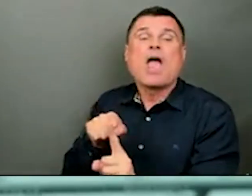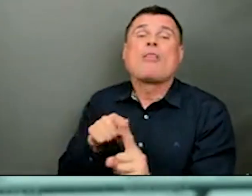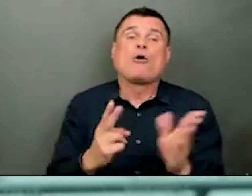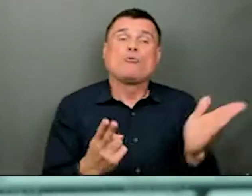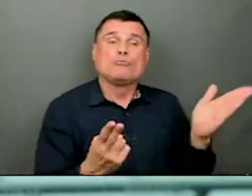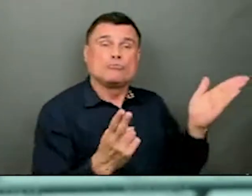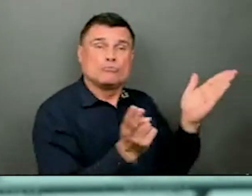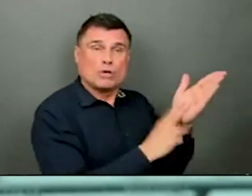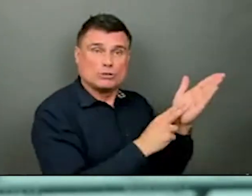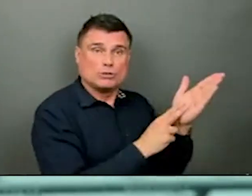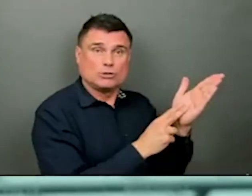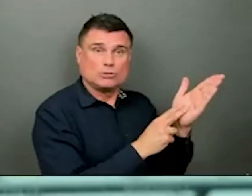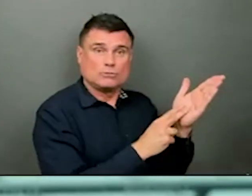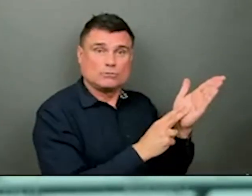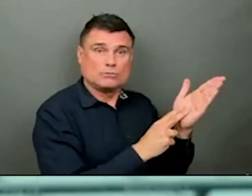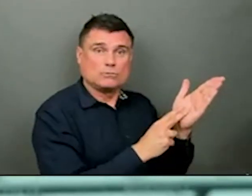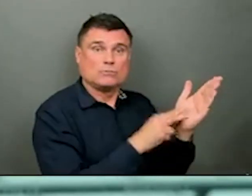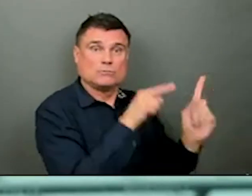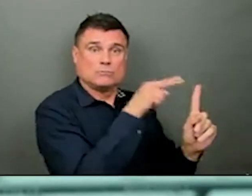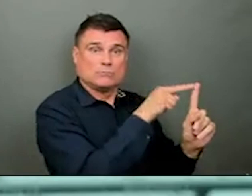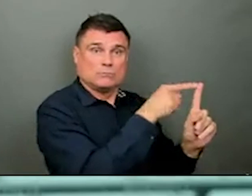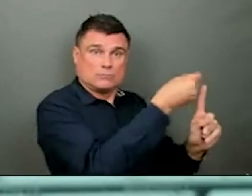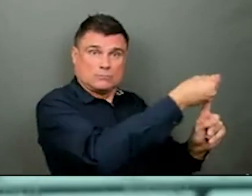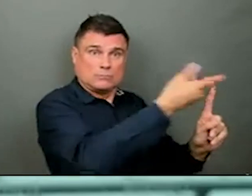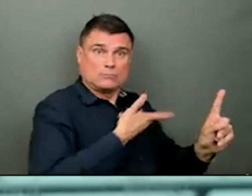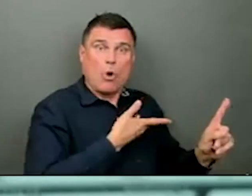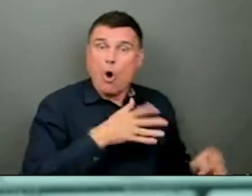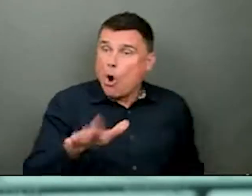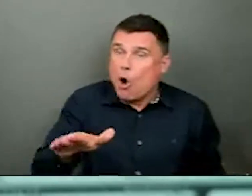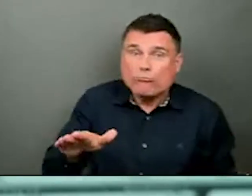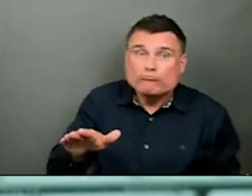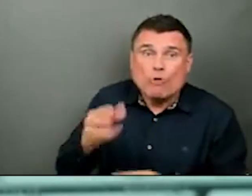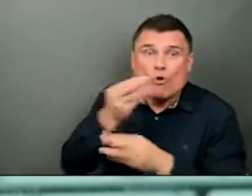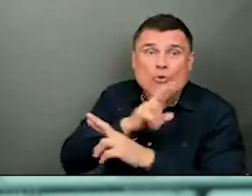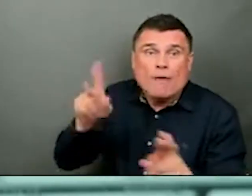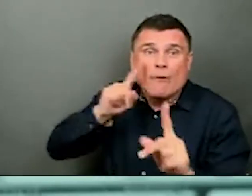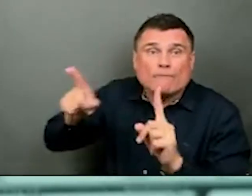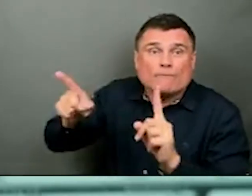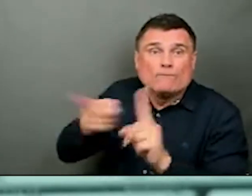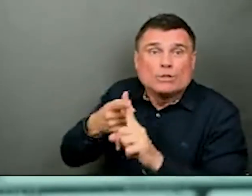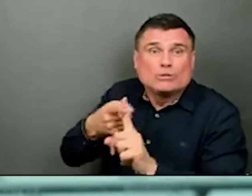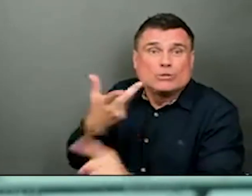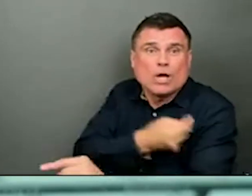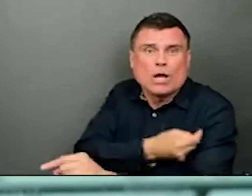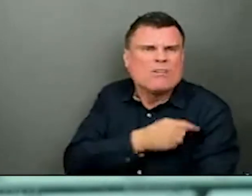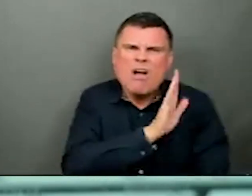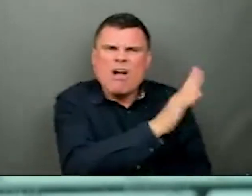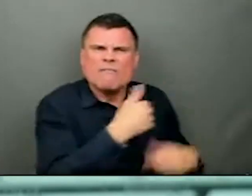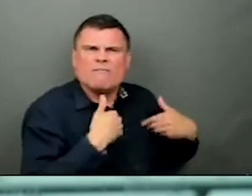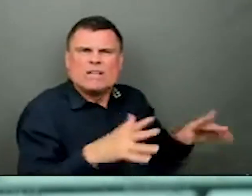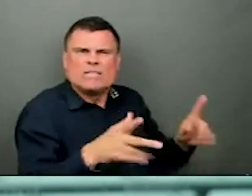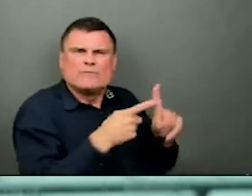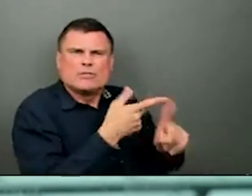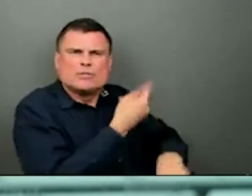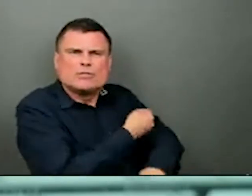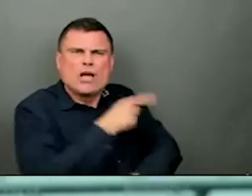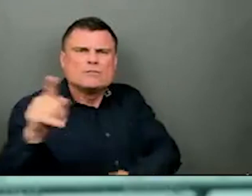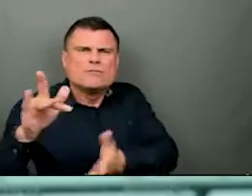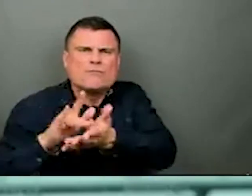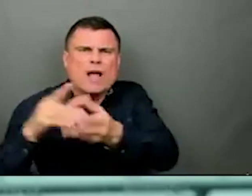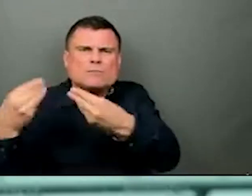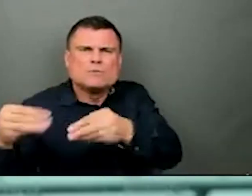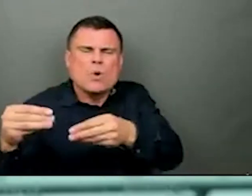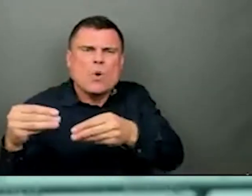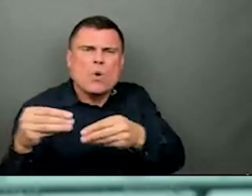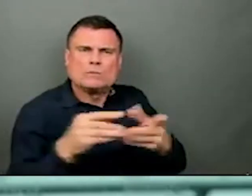get missed here? And is there anything that's actually stopping them from booking their 2 shots of Pfizer? No, there